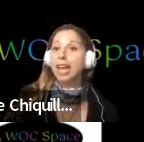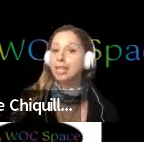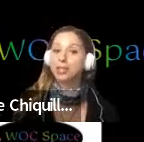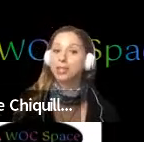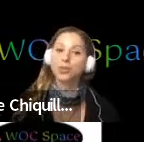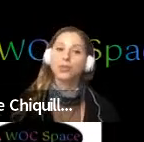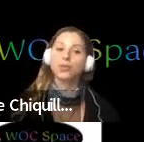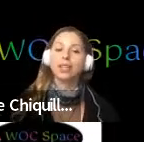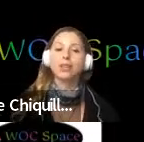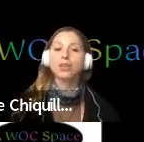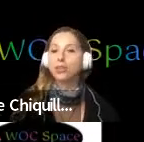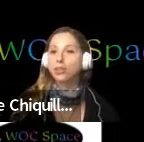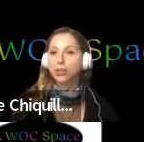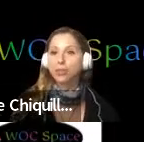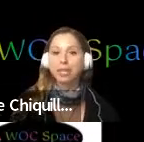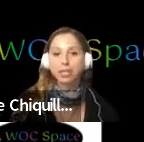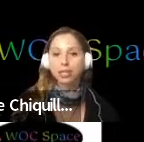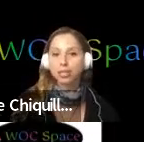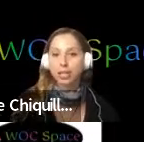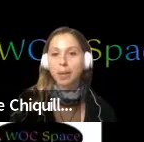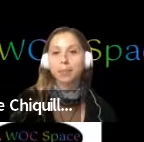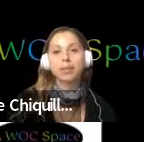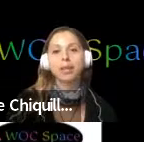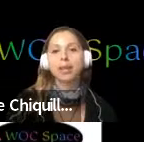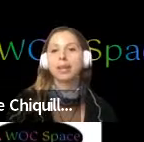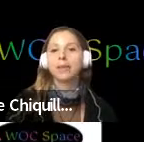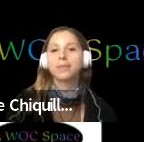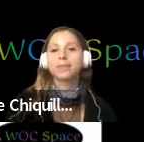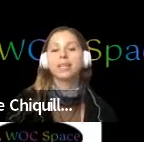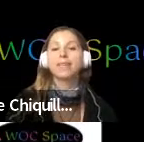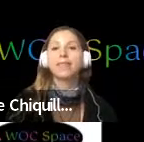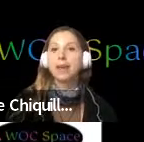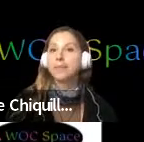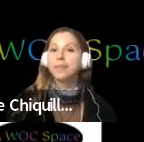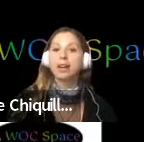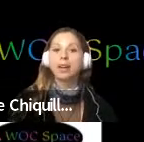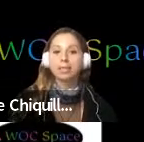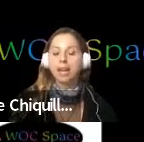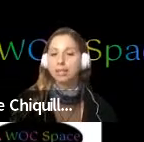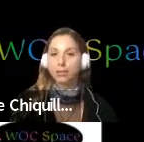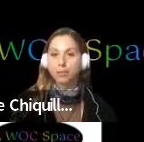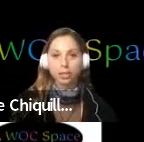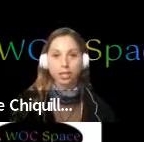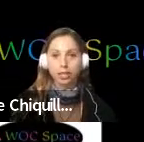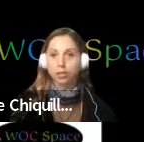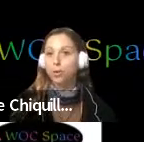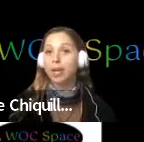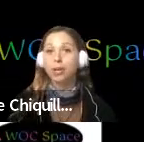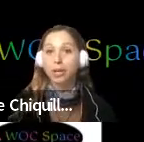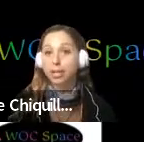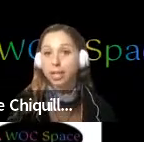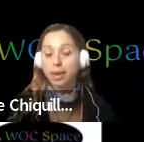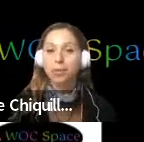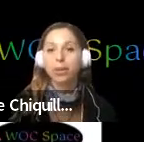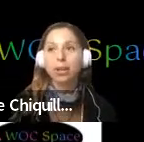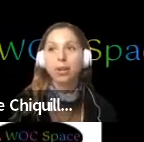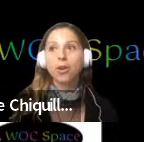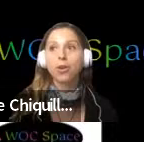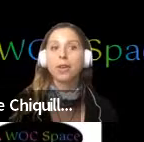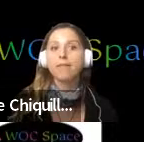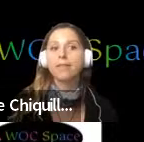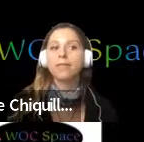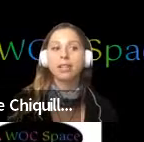Don't forget to nurture the relationship. Give them a contact information or a way to reach them,